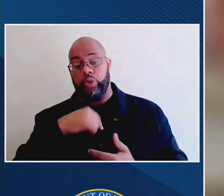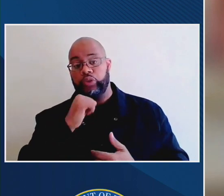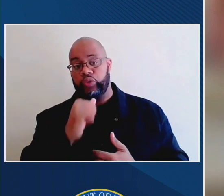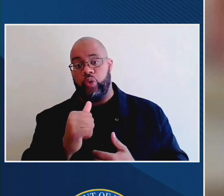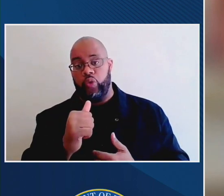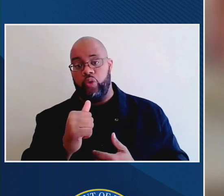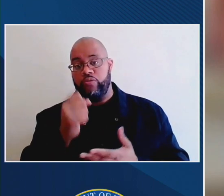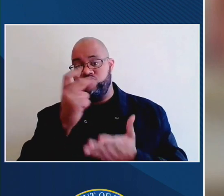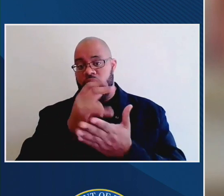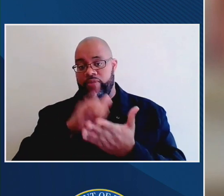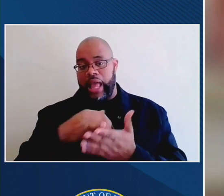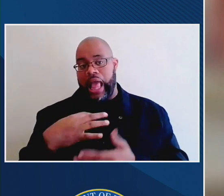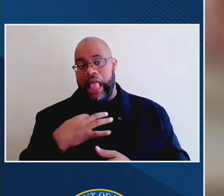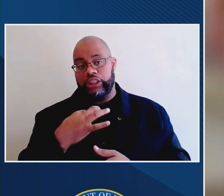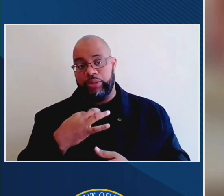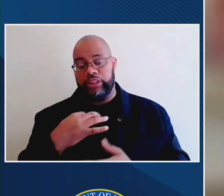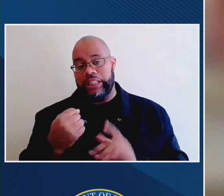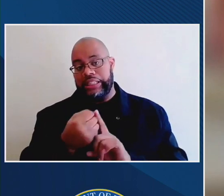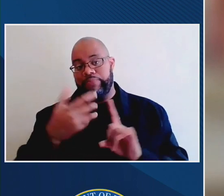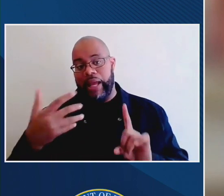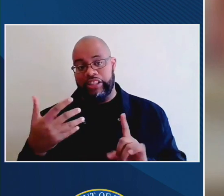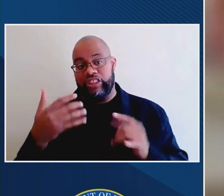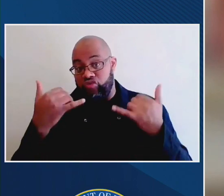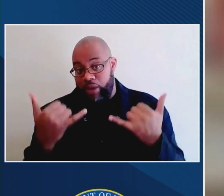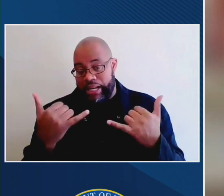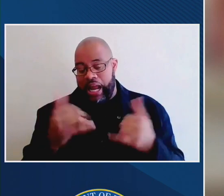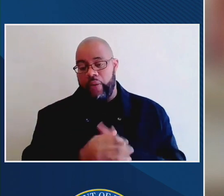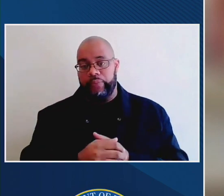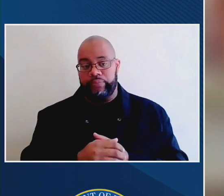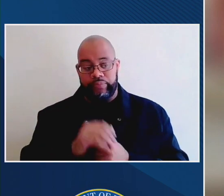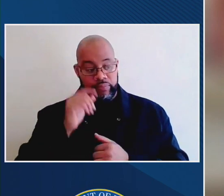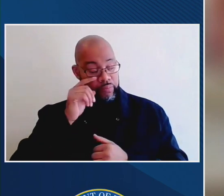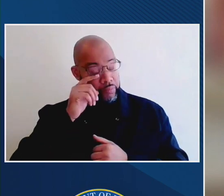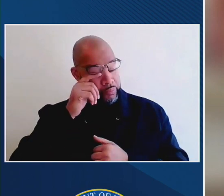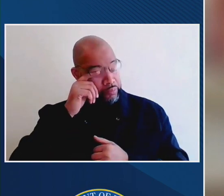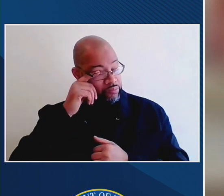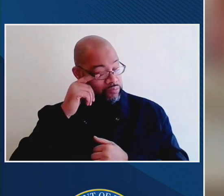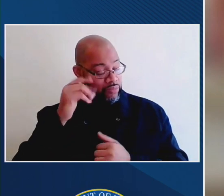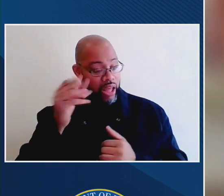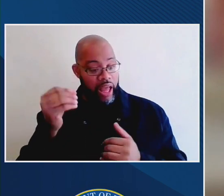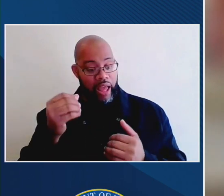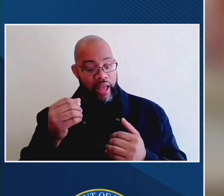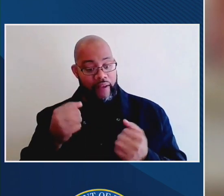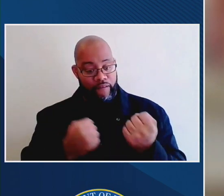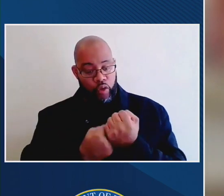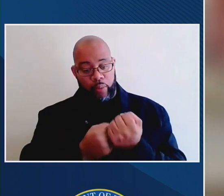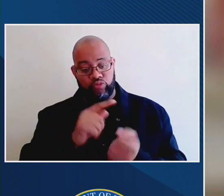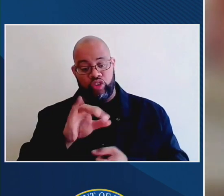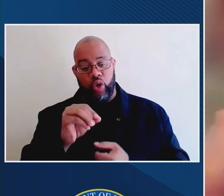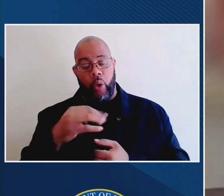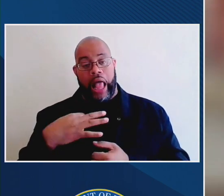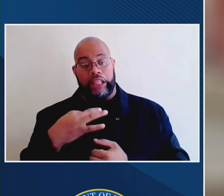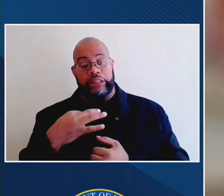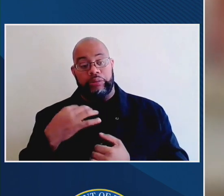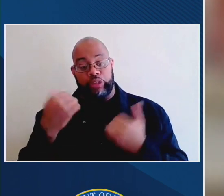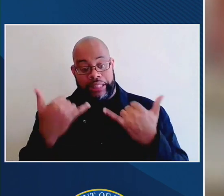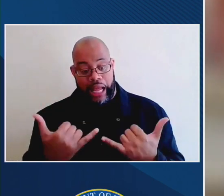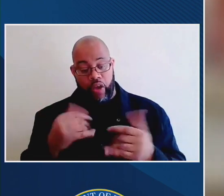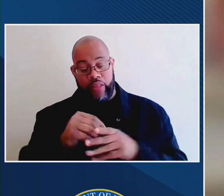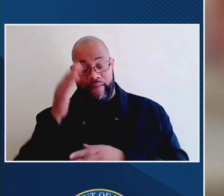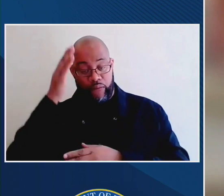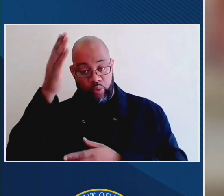these eligibility expansions at this time and affirm the TRIO eligibility as it stands. In the